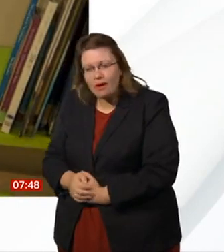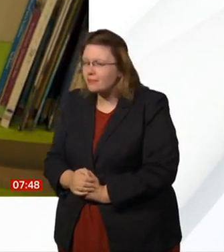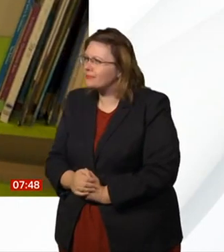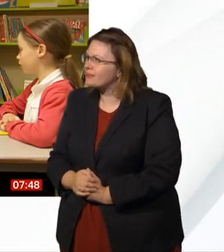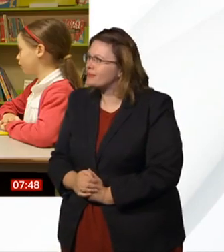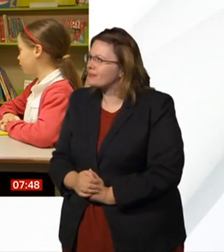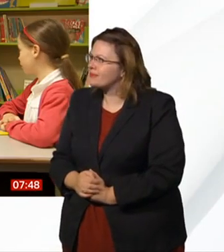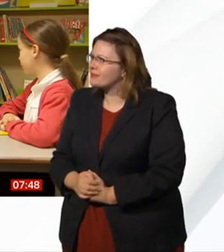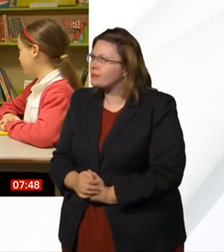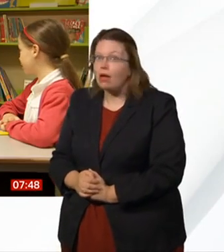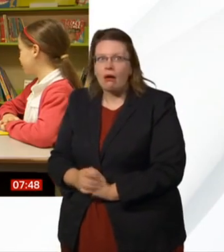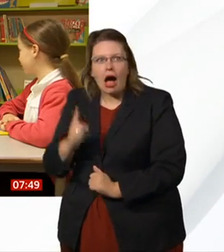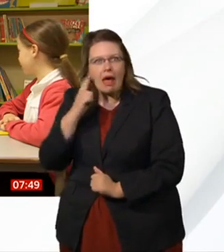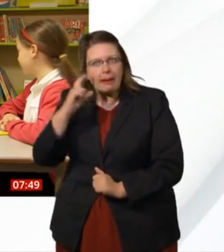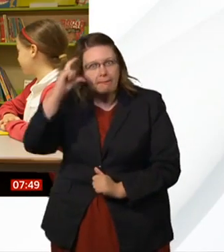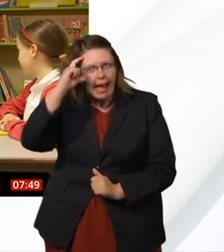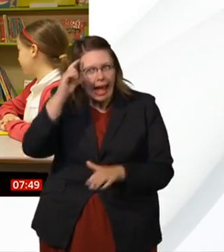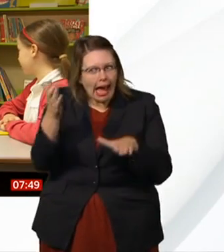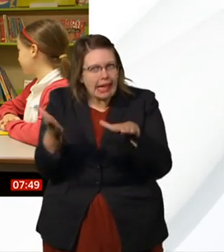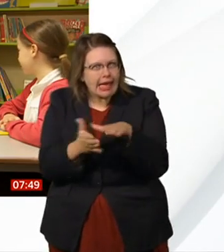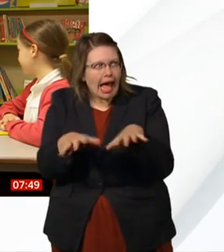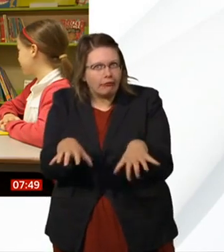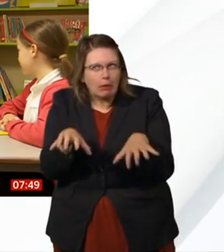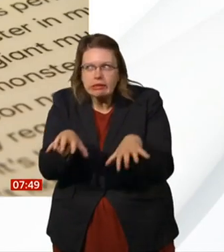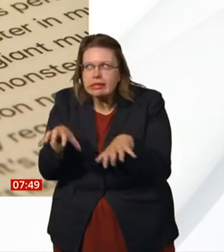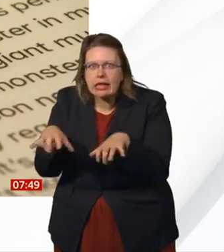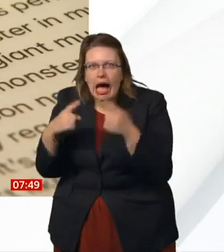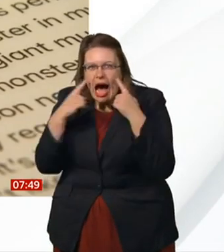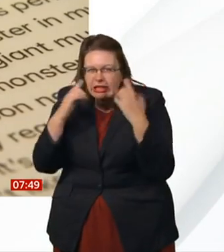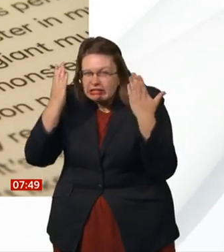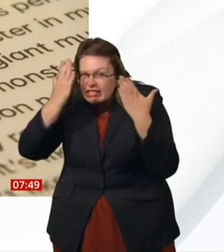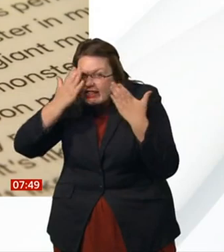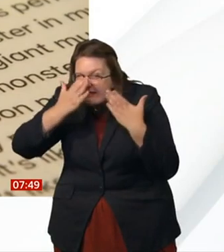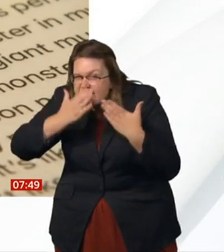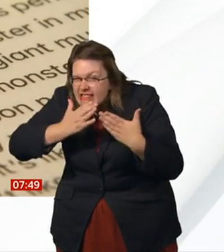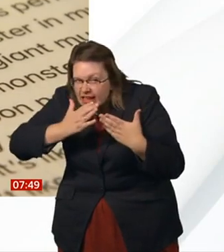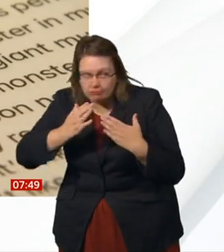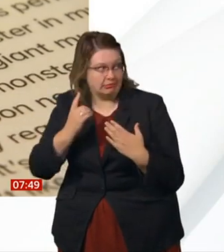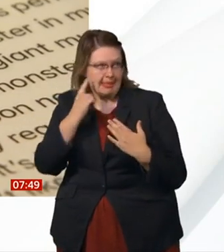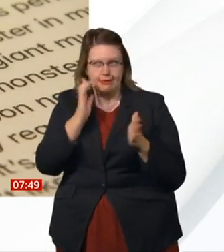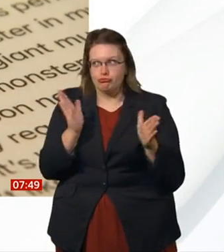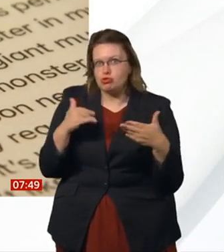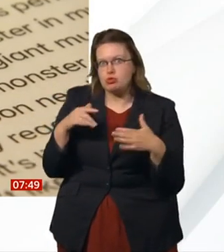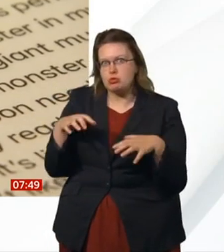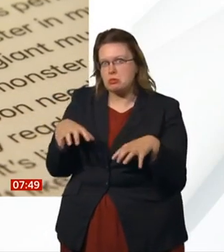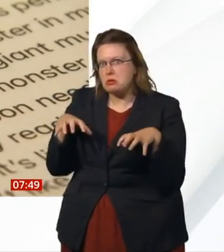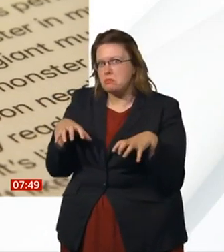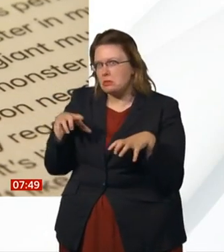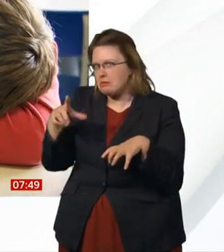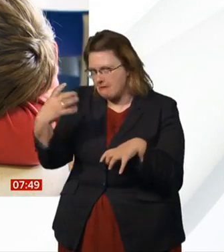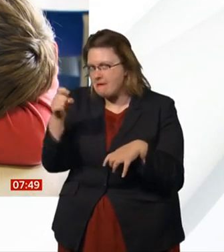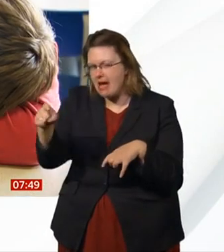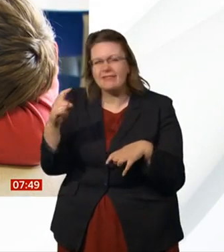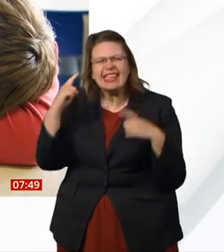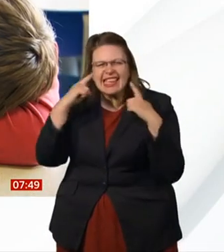I think there's a monster under my bed. Its eyes are as black as pencil lead. I think there's a monster in my room. Its ears are like a giant